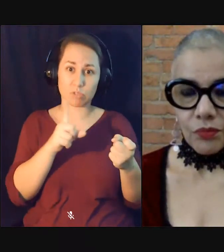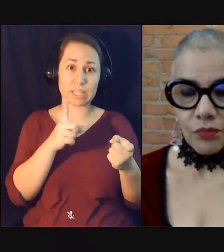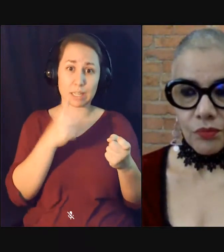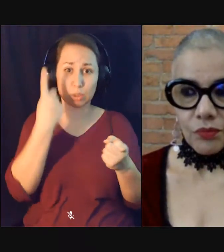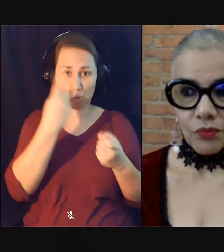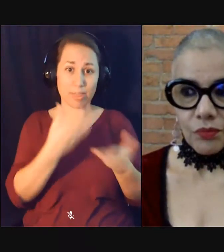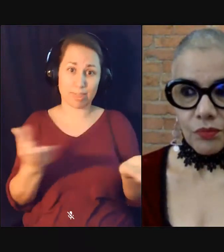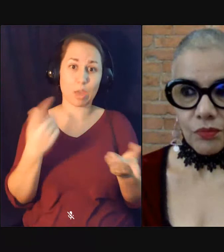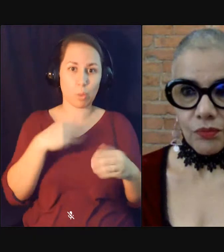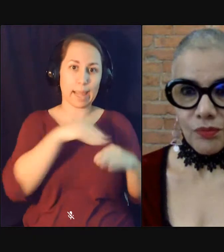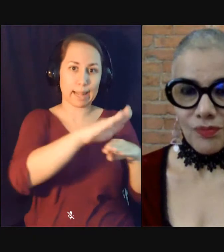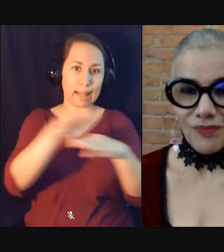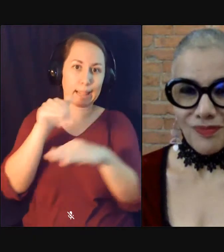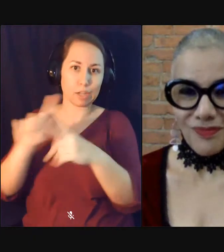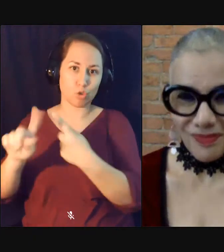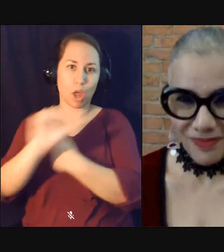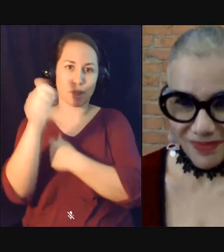are so good at exporting culture.